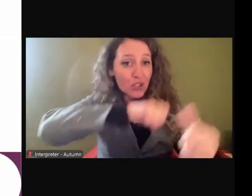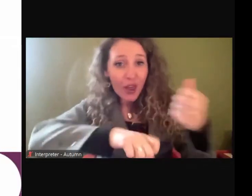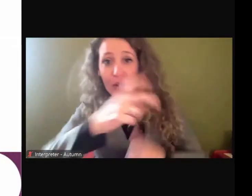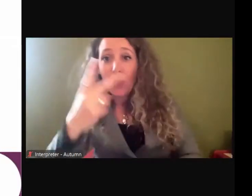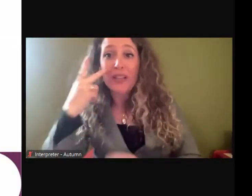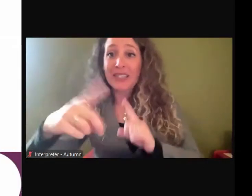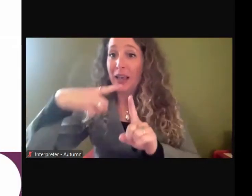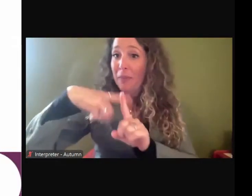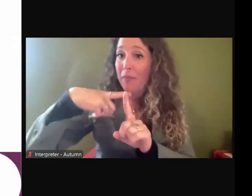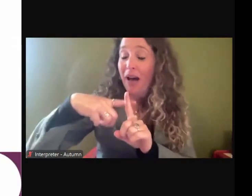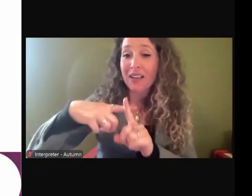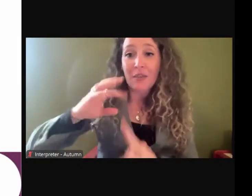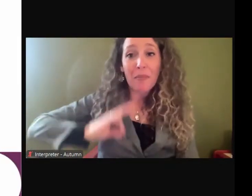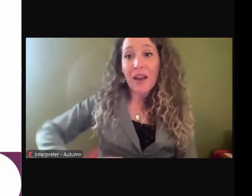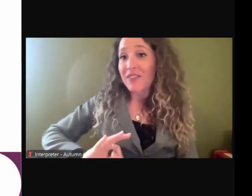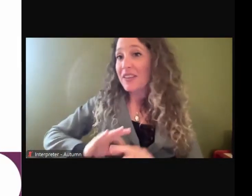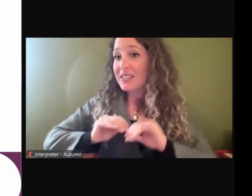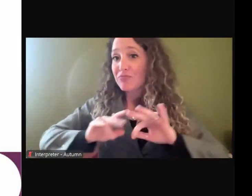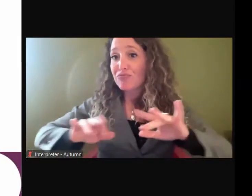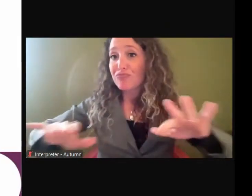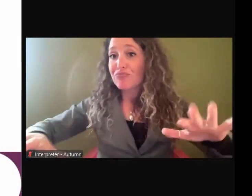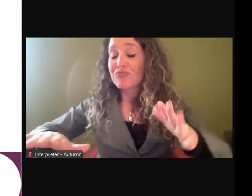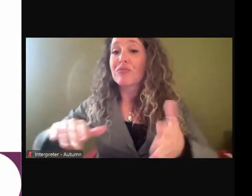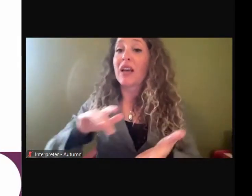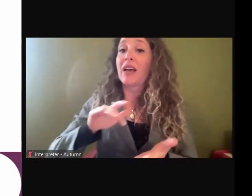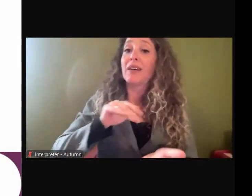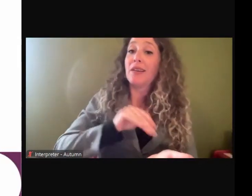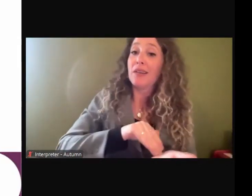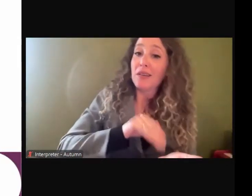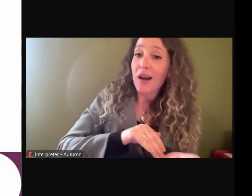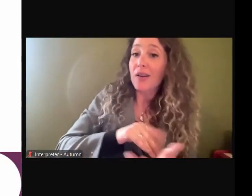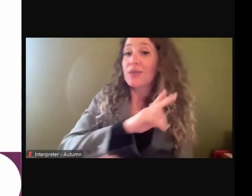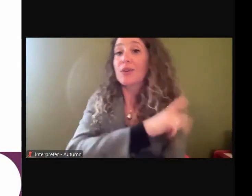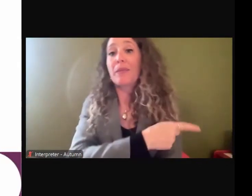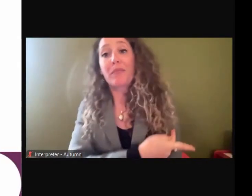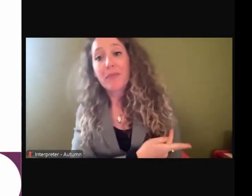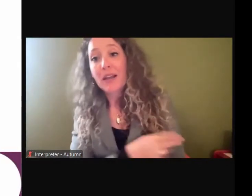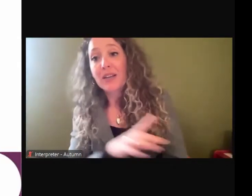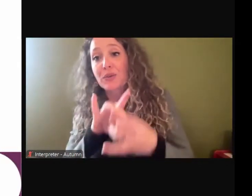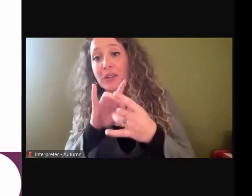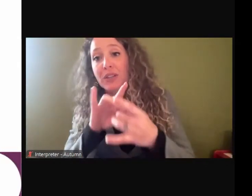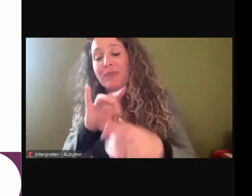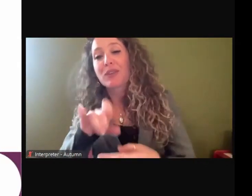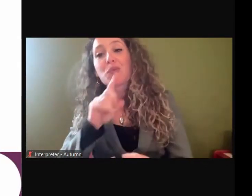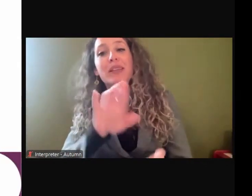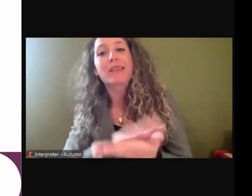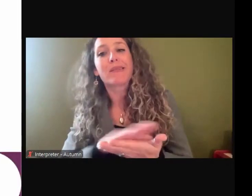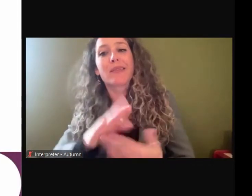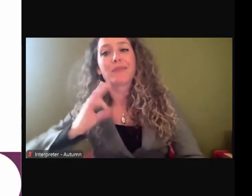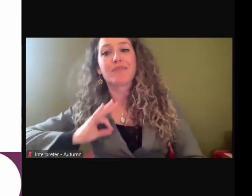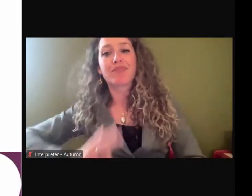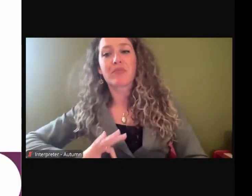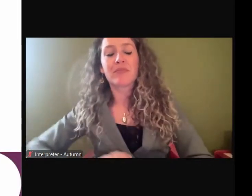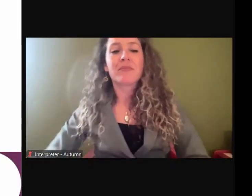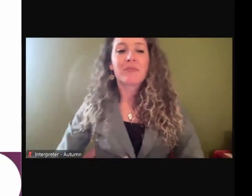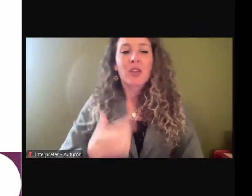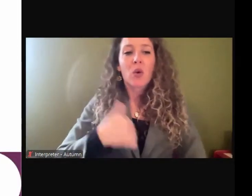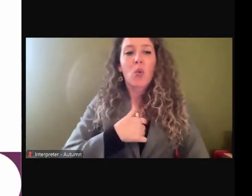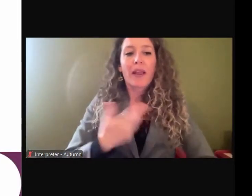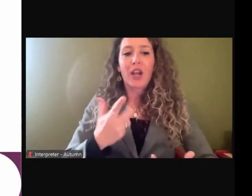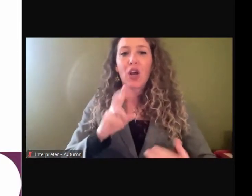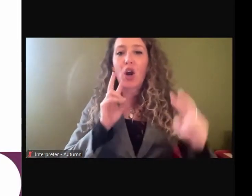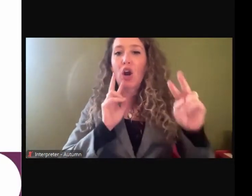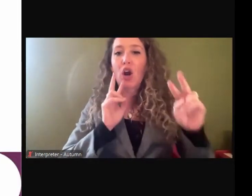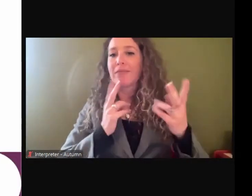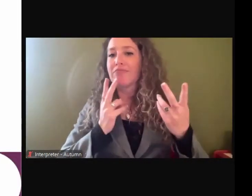positive benefits ripple out into provider and patient relationships, which is a nice kind of bonus, I guess, if we're primarily looking